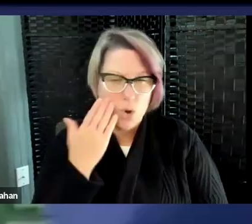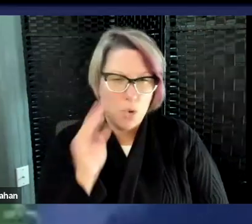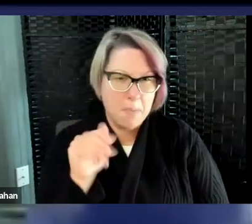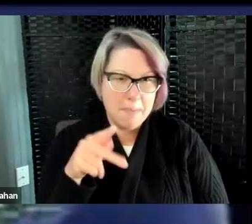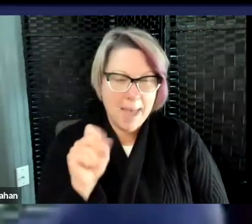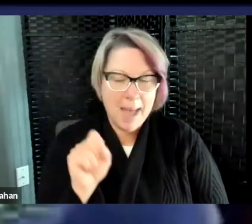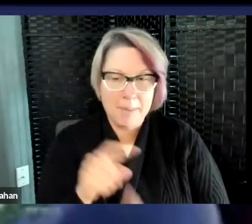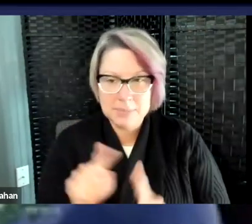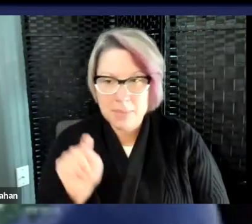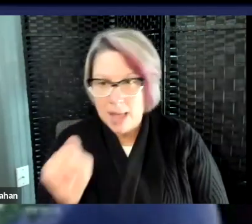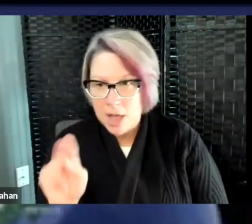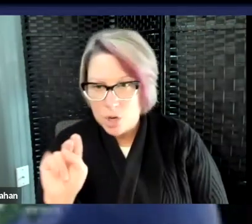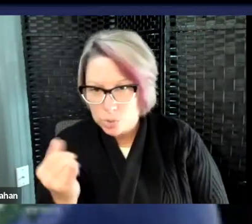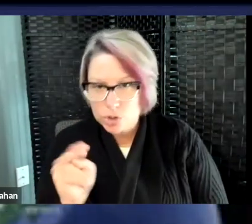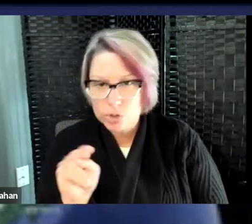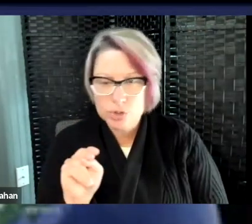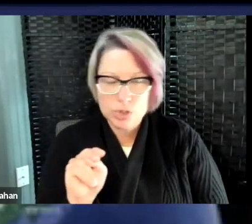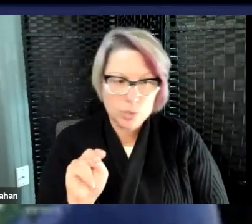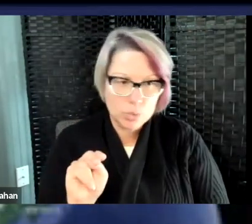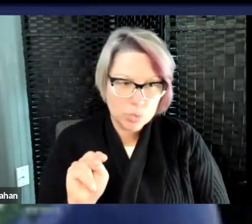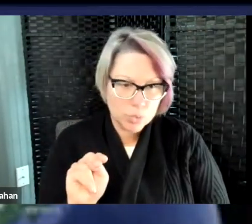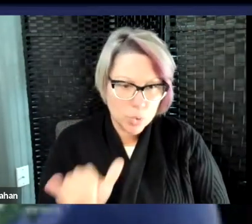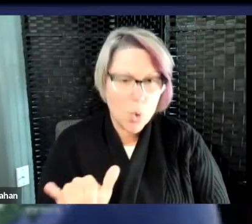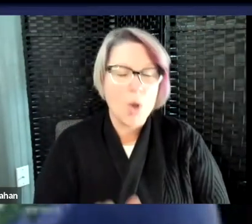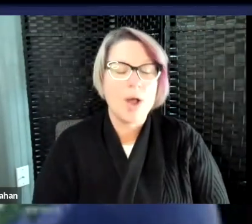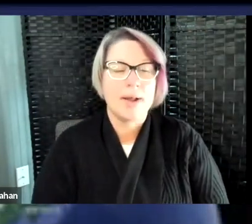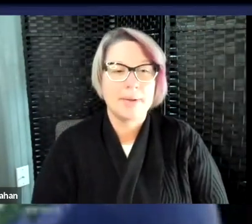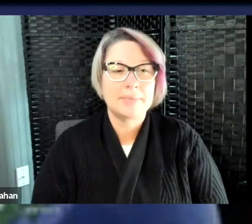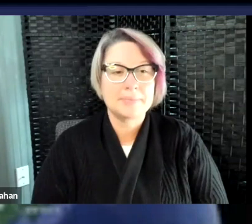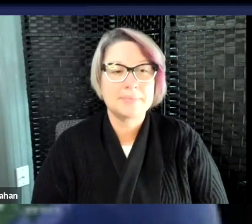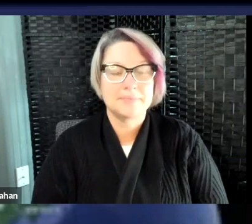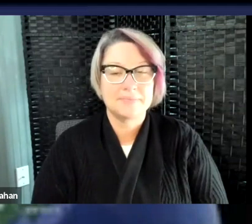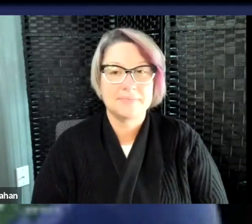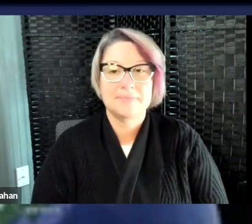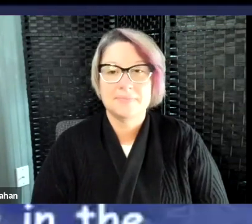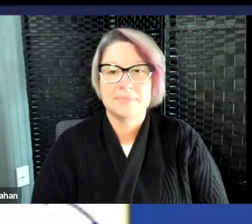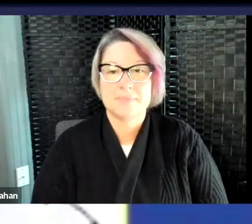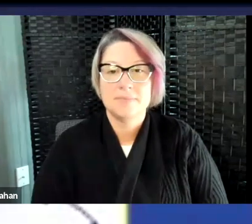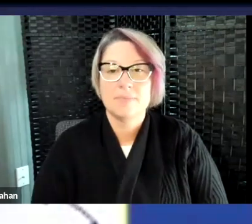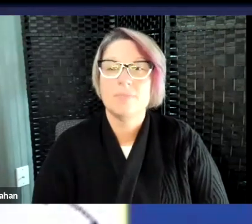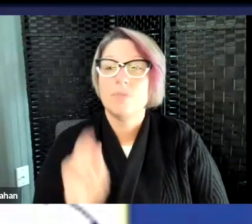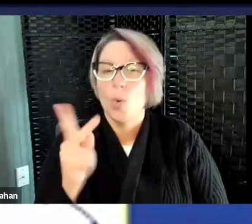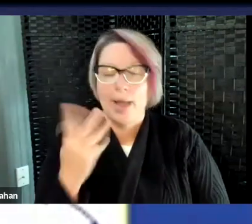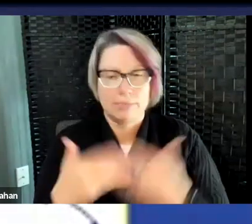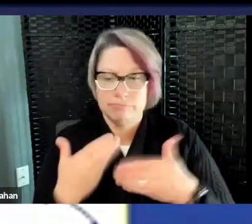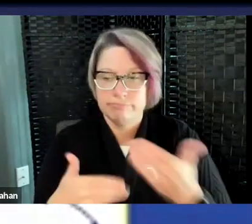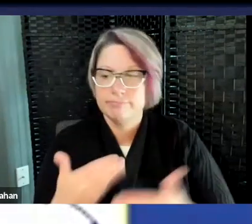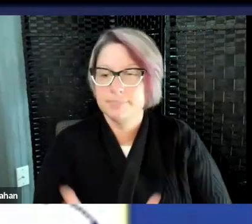here, right, we got New Jersey and New York. So yeah, awesome, guys. This is great. So let's keep going.